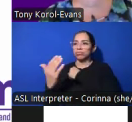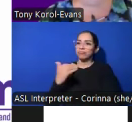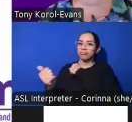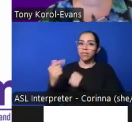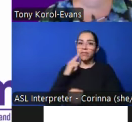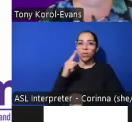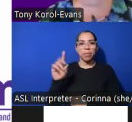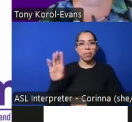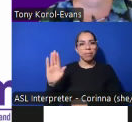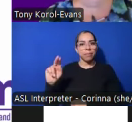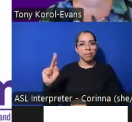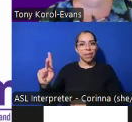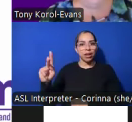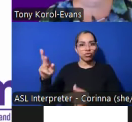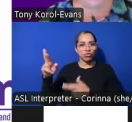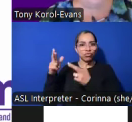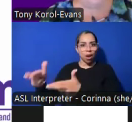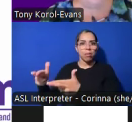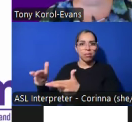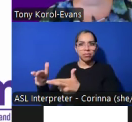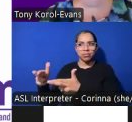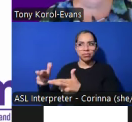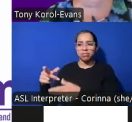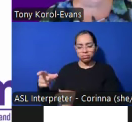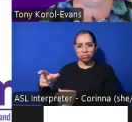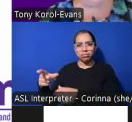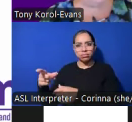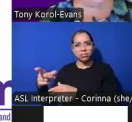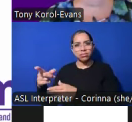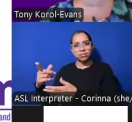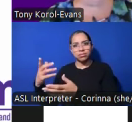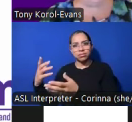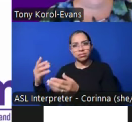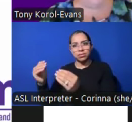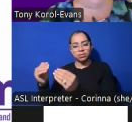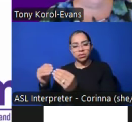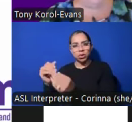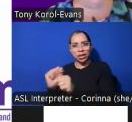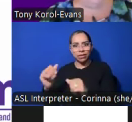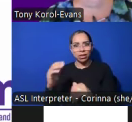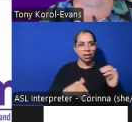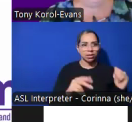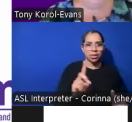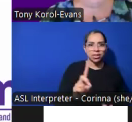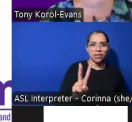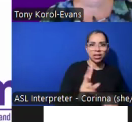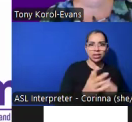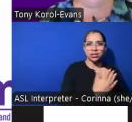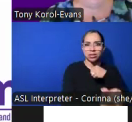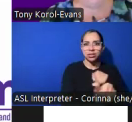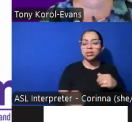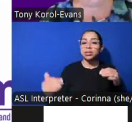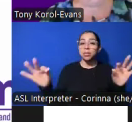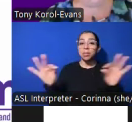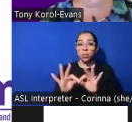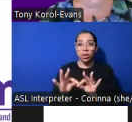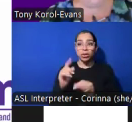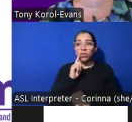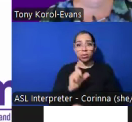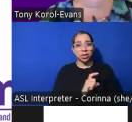And that's important for people to know, right? It's important for our police officers to know. We want them to have our